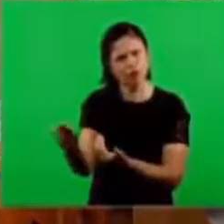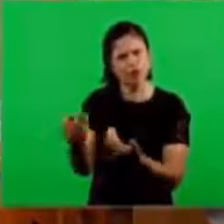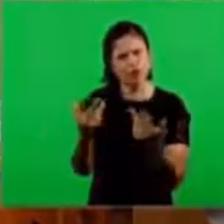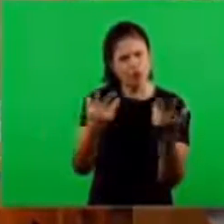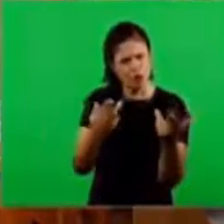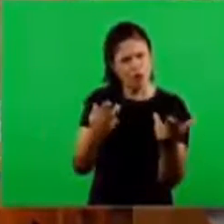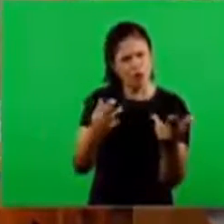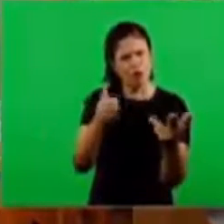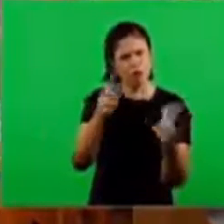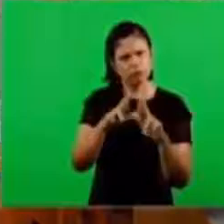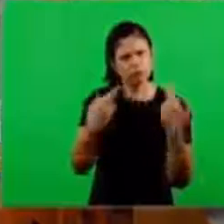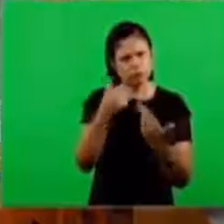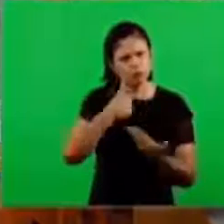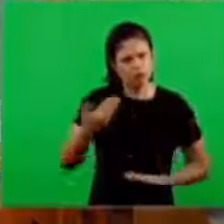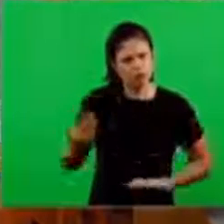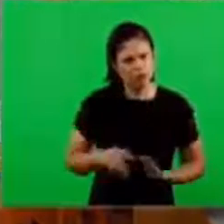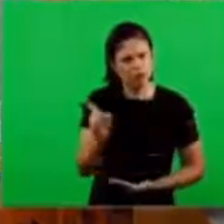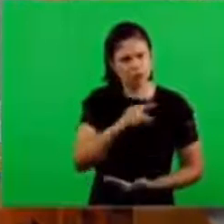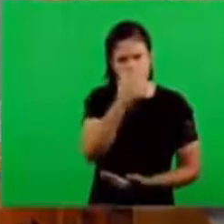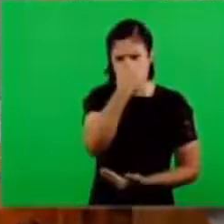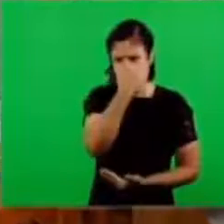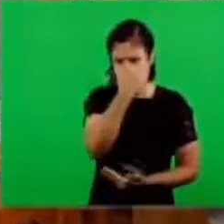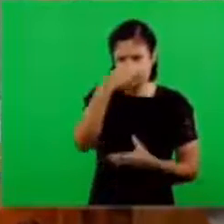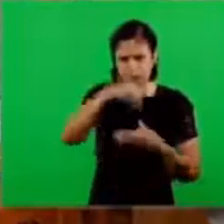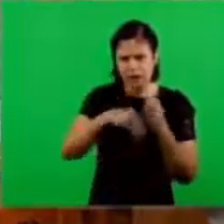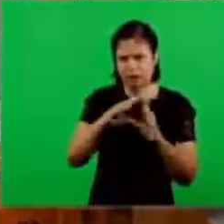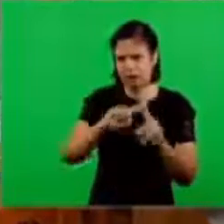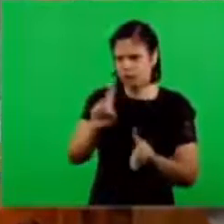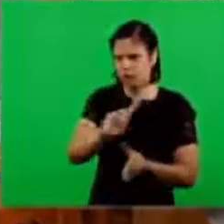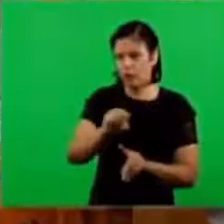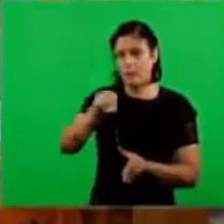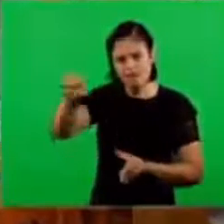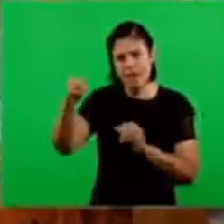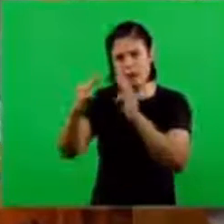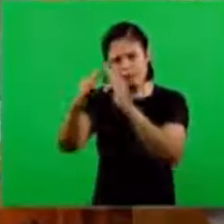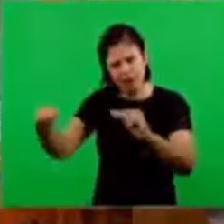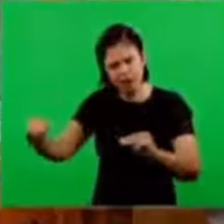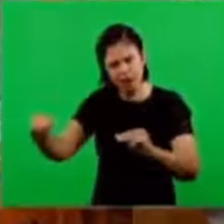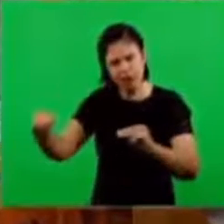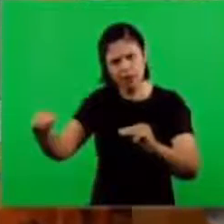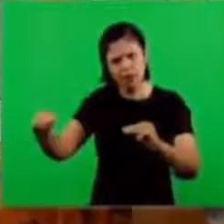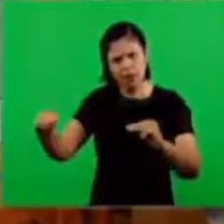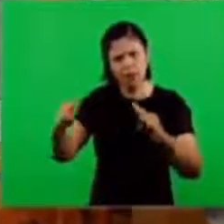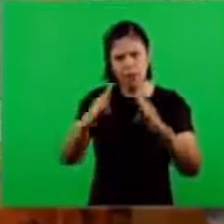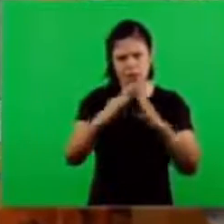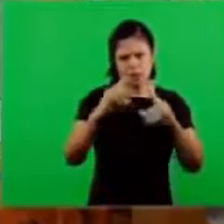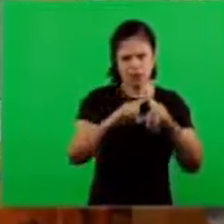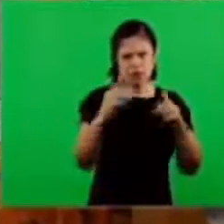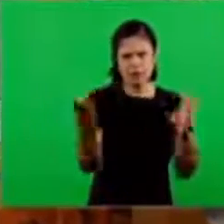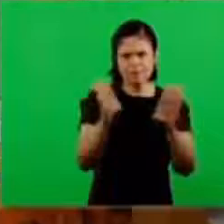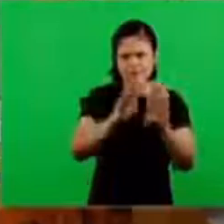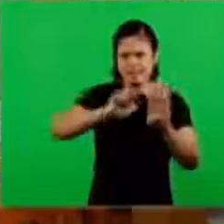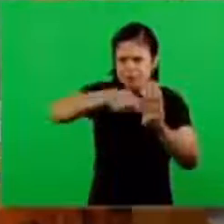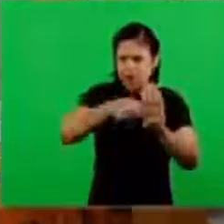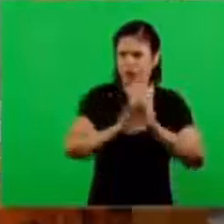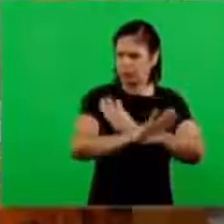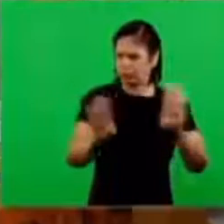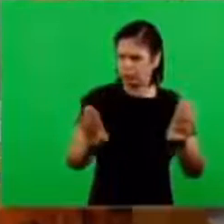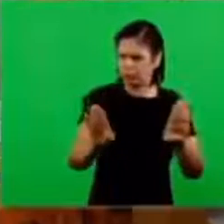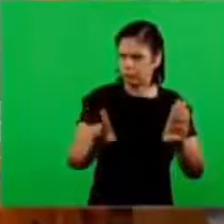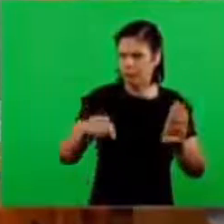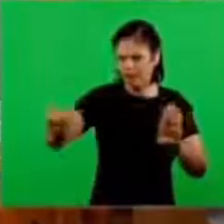or the organizer or not, a group of pastors, to have their meetings on Manaus. We're not going to open